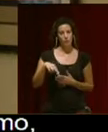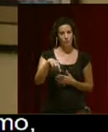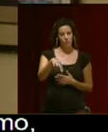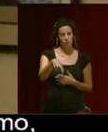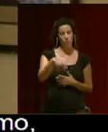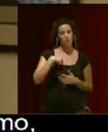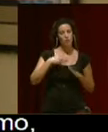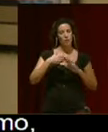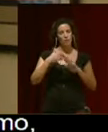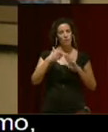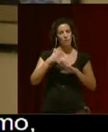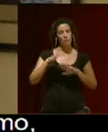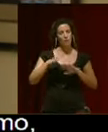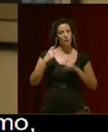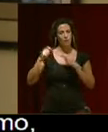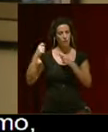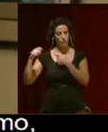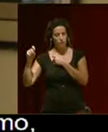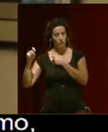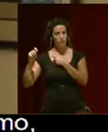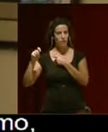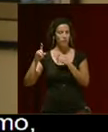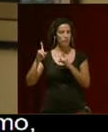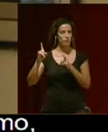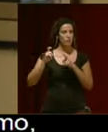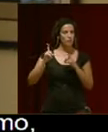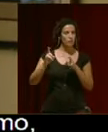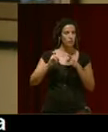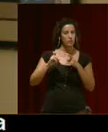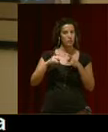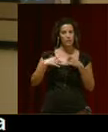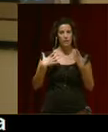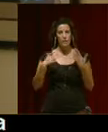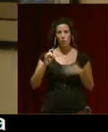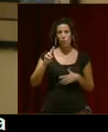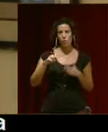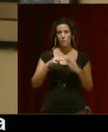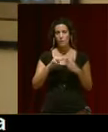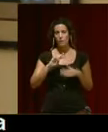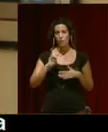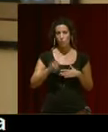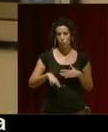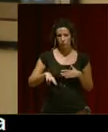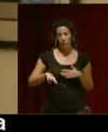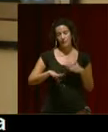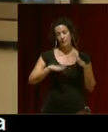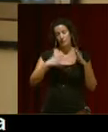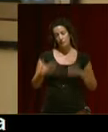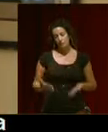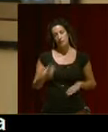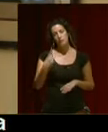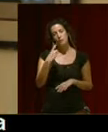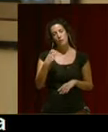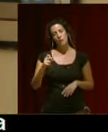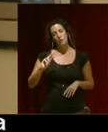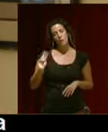So the first version of this walker aimed at having a better commercial